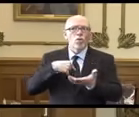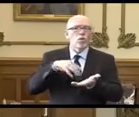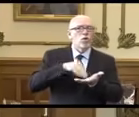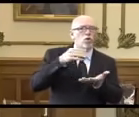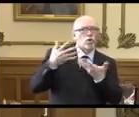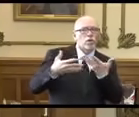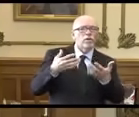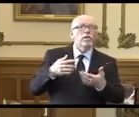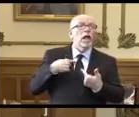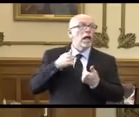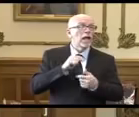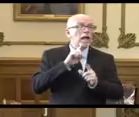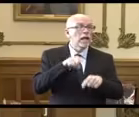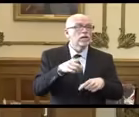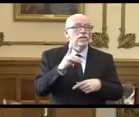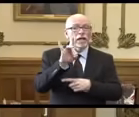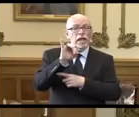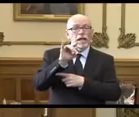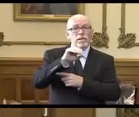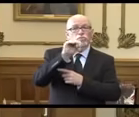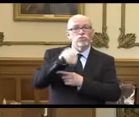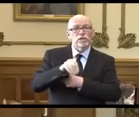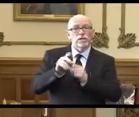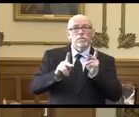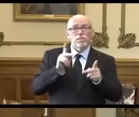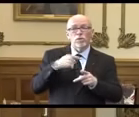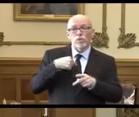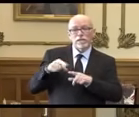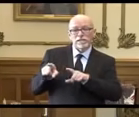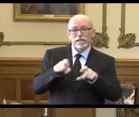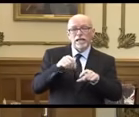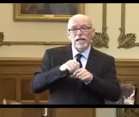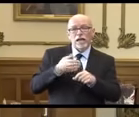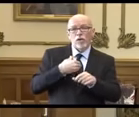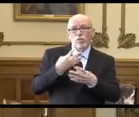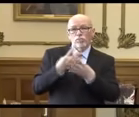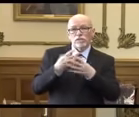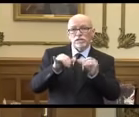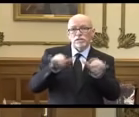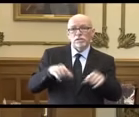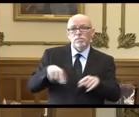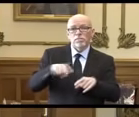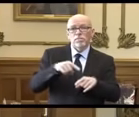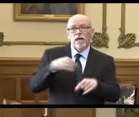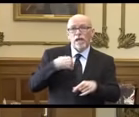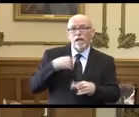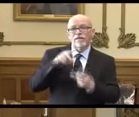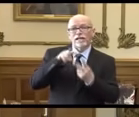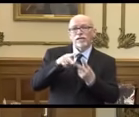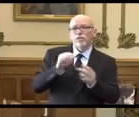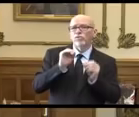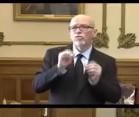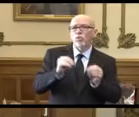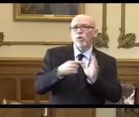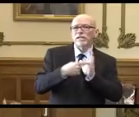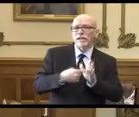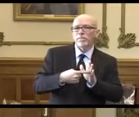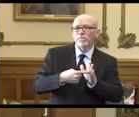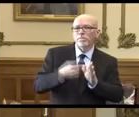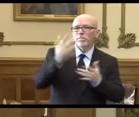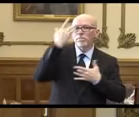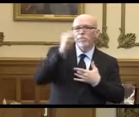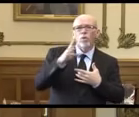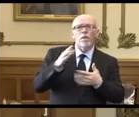can tell you, Justin, is that 80% of folks who we have tested within our system have had either no symptoms or very